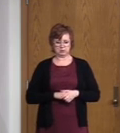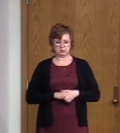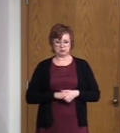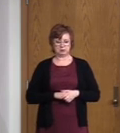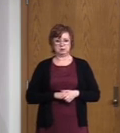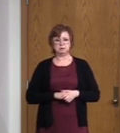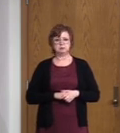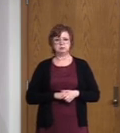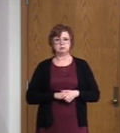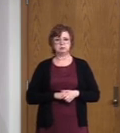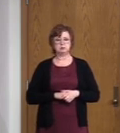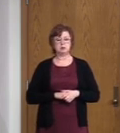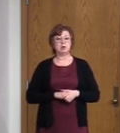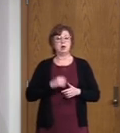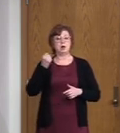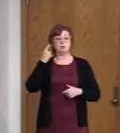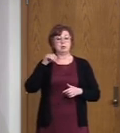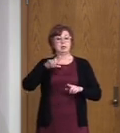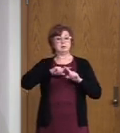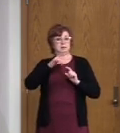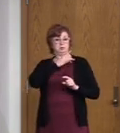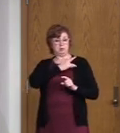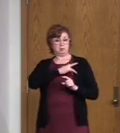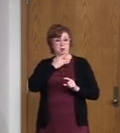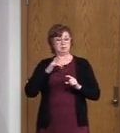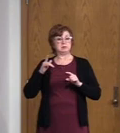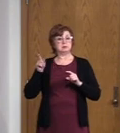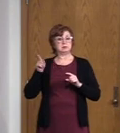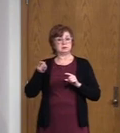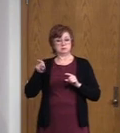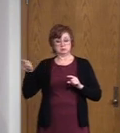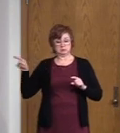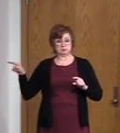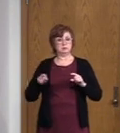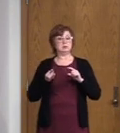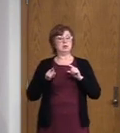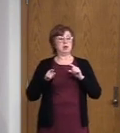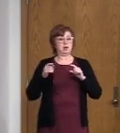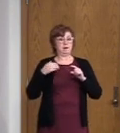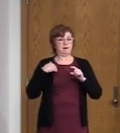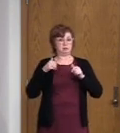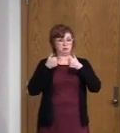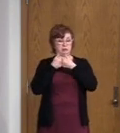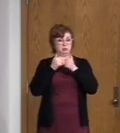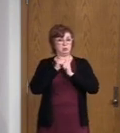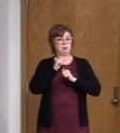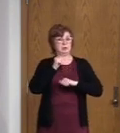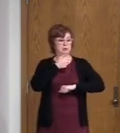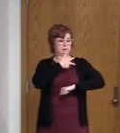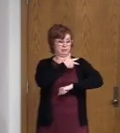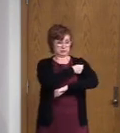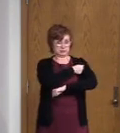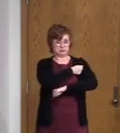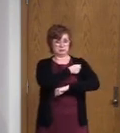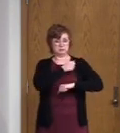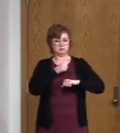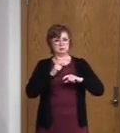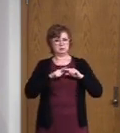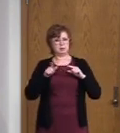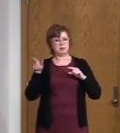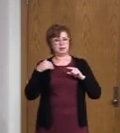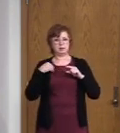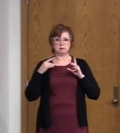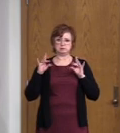vaccines in higher numbers right now about some of the hiccups they're running into as far as signing people up, contacting them, running